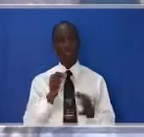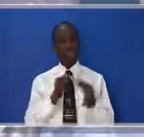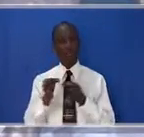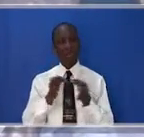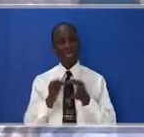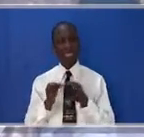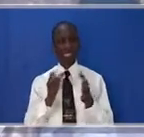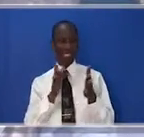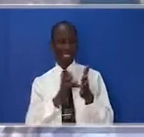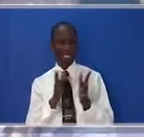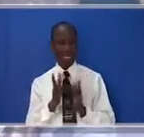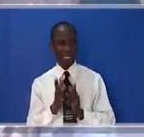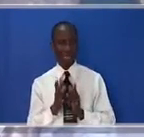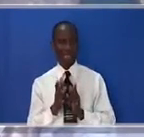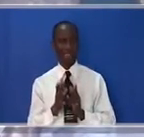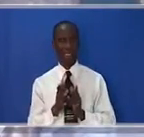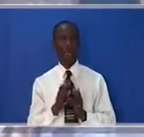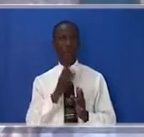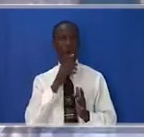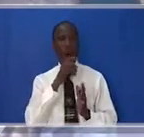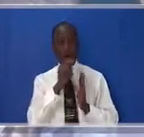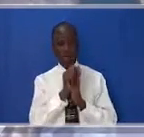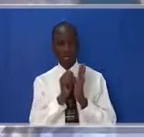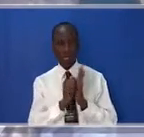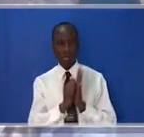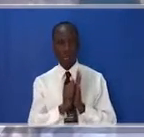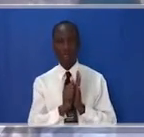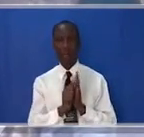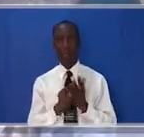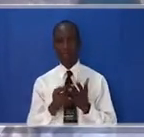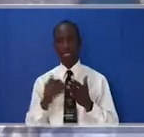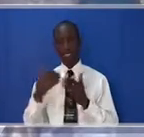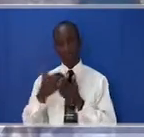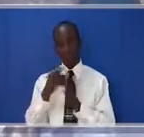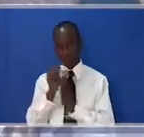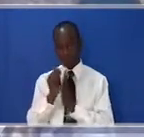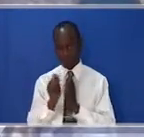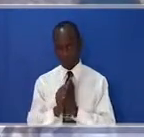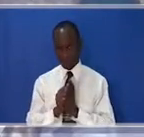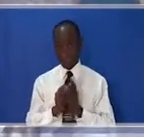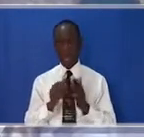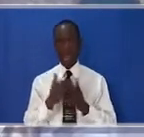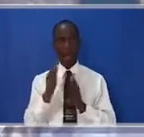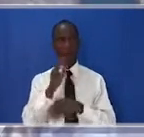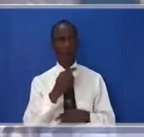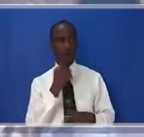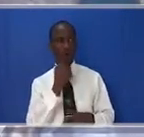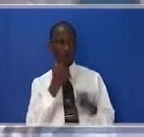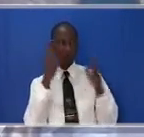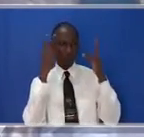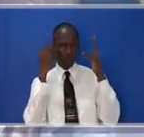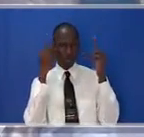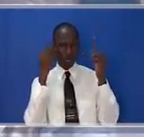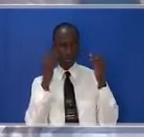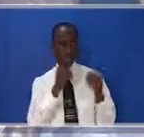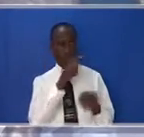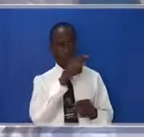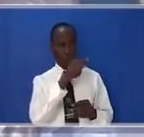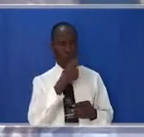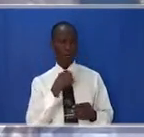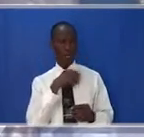whom God told Moses that he was going to put his words in his mouth and that he would teach us all